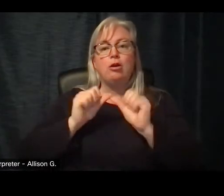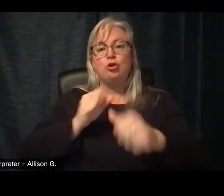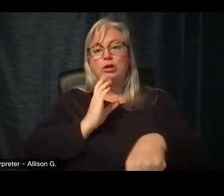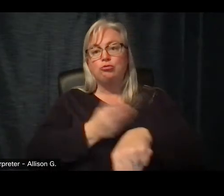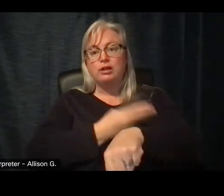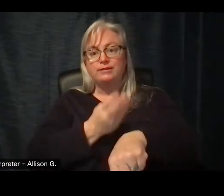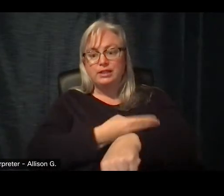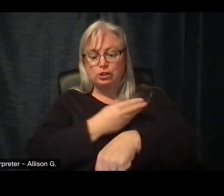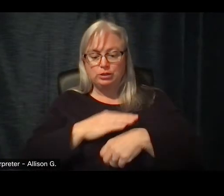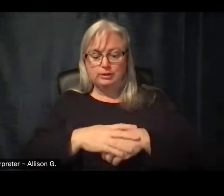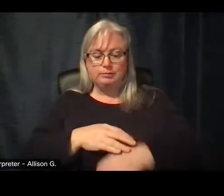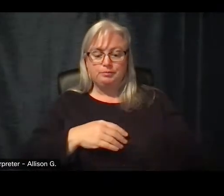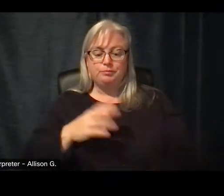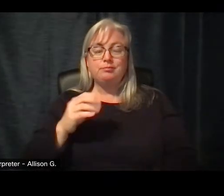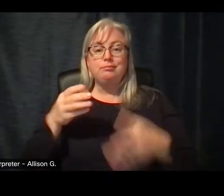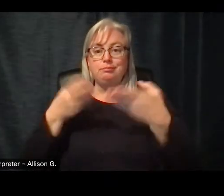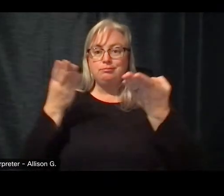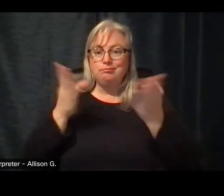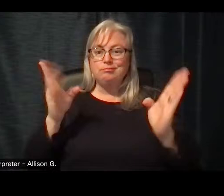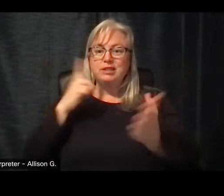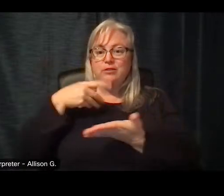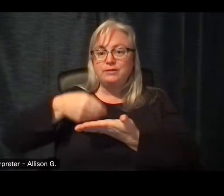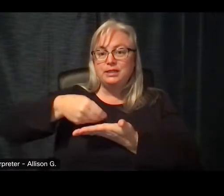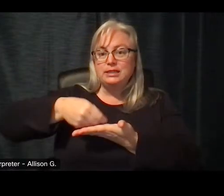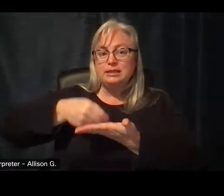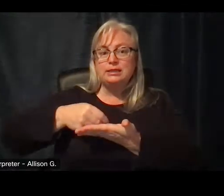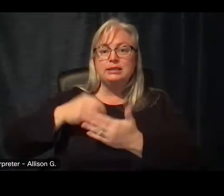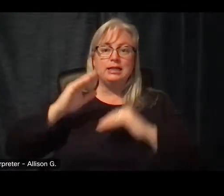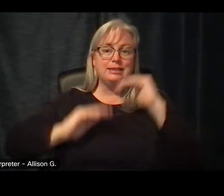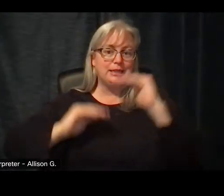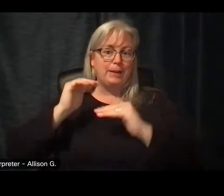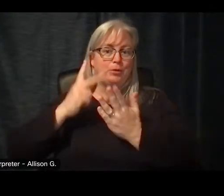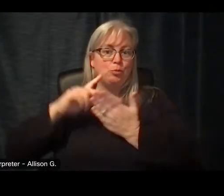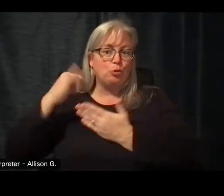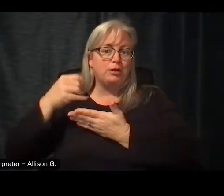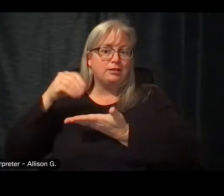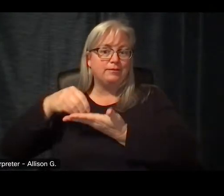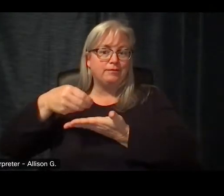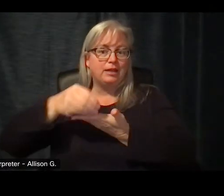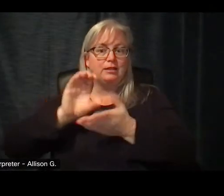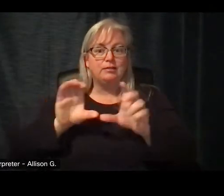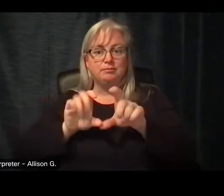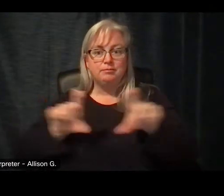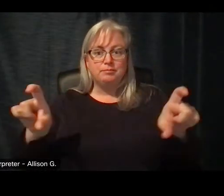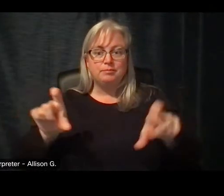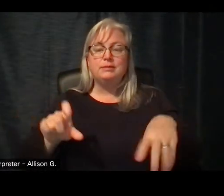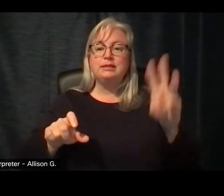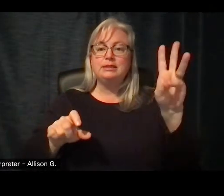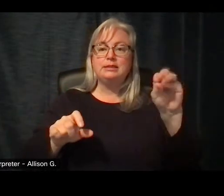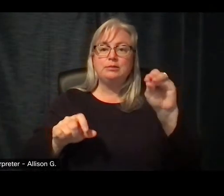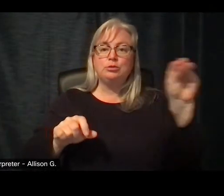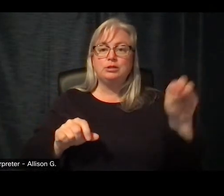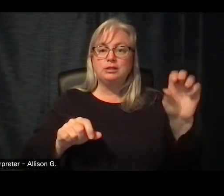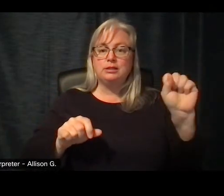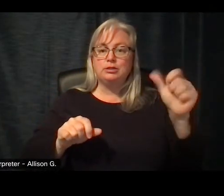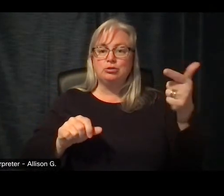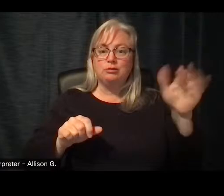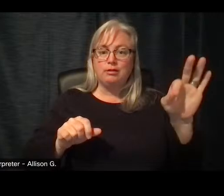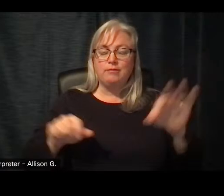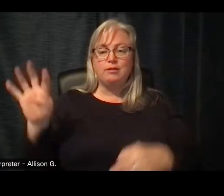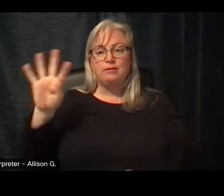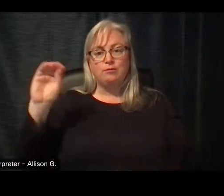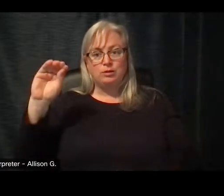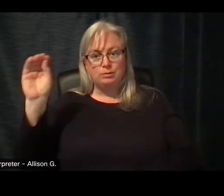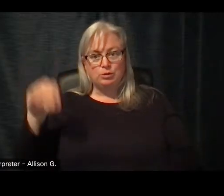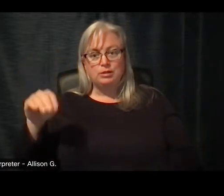renovations. And in general, in terms of funding, capital projects are funded by a split, about 60% SGF and 40% from the Workman's Comp